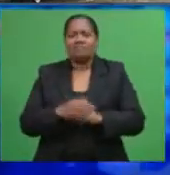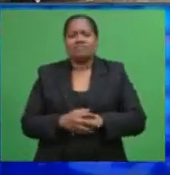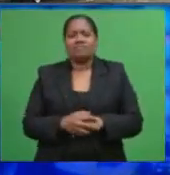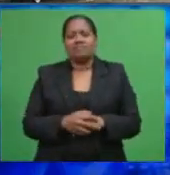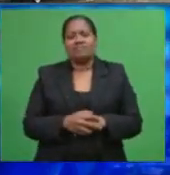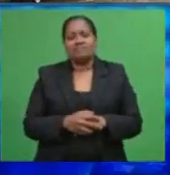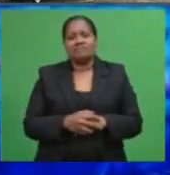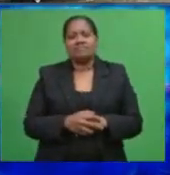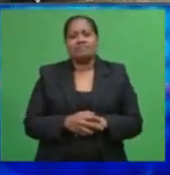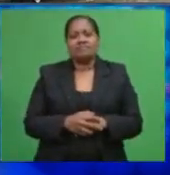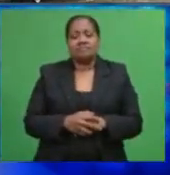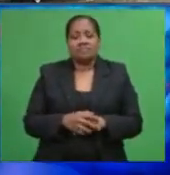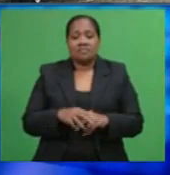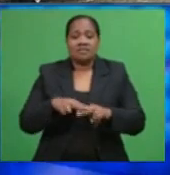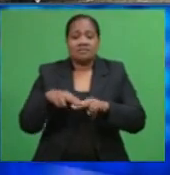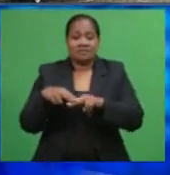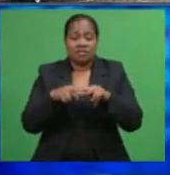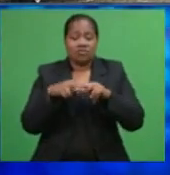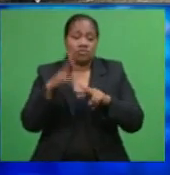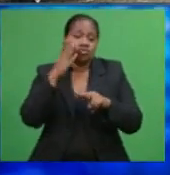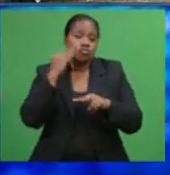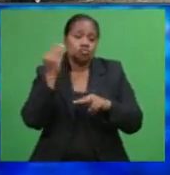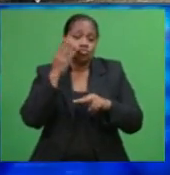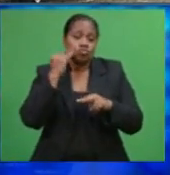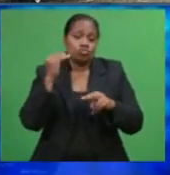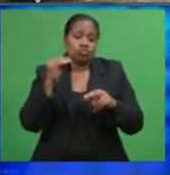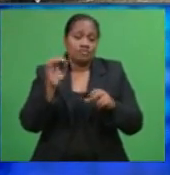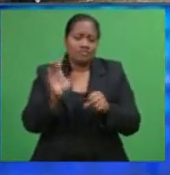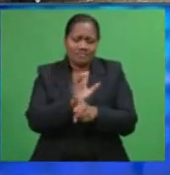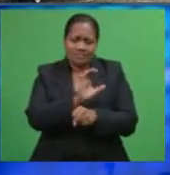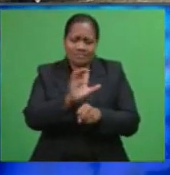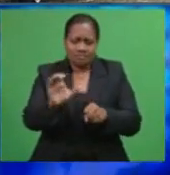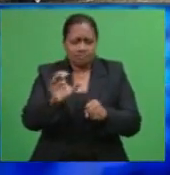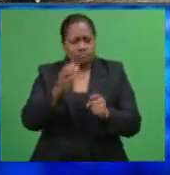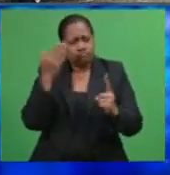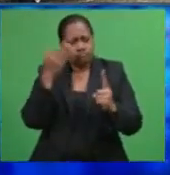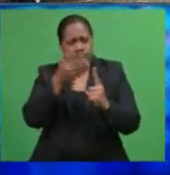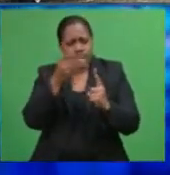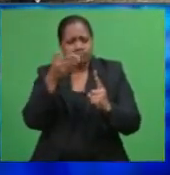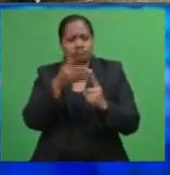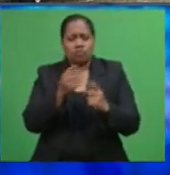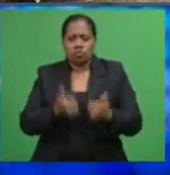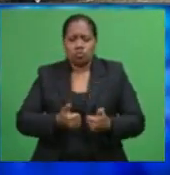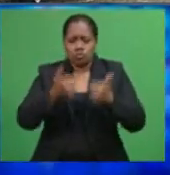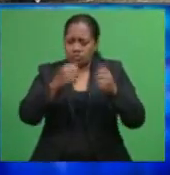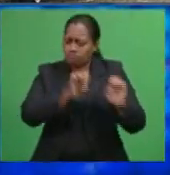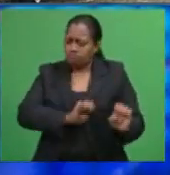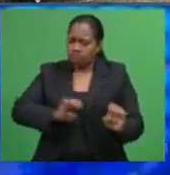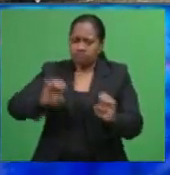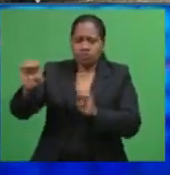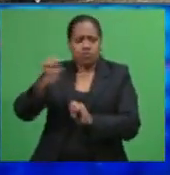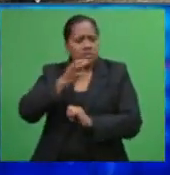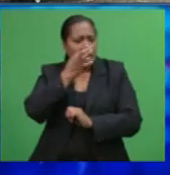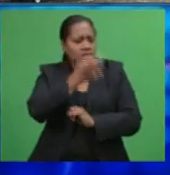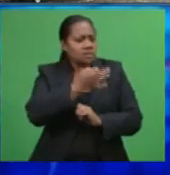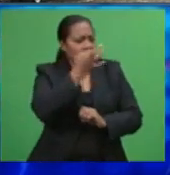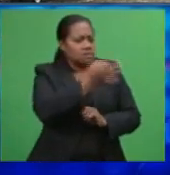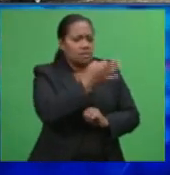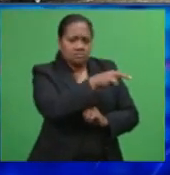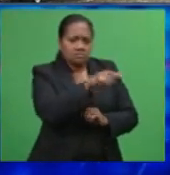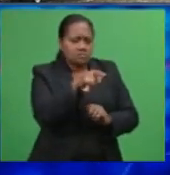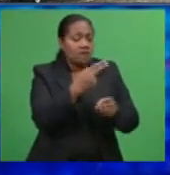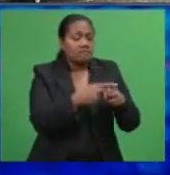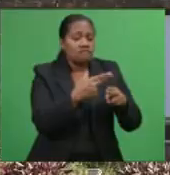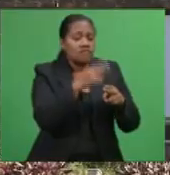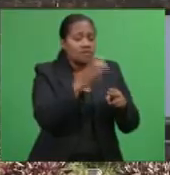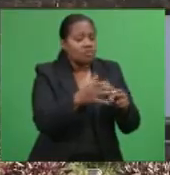The Fiji Sugar Corporation is aiming for a good export revenue and is urging the farmers to produce the best quality cane this